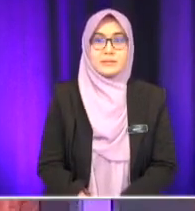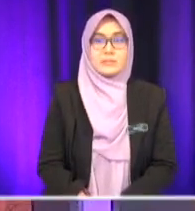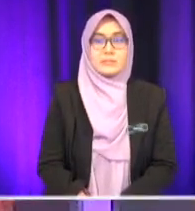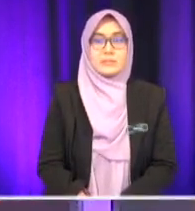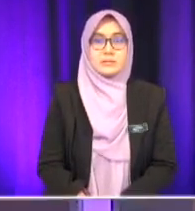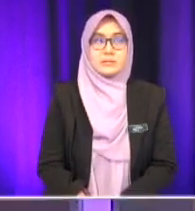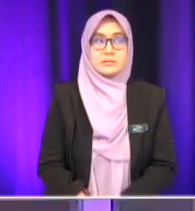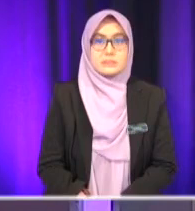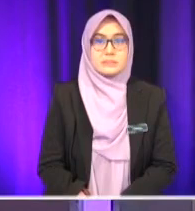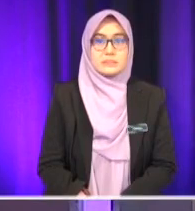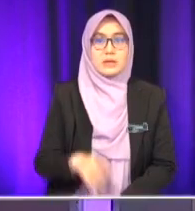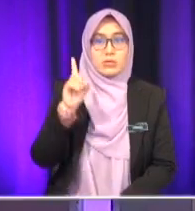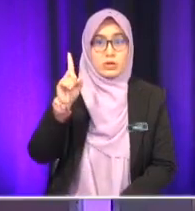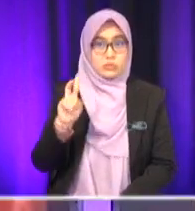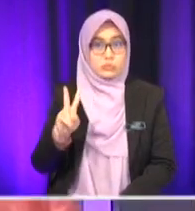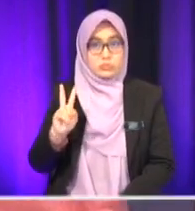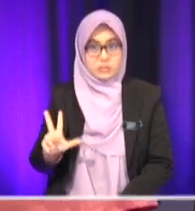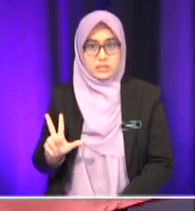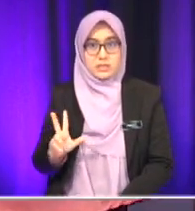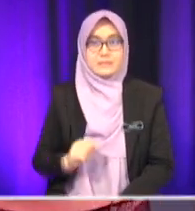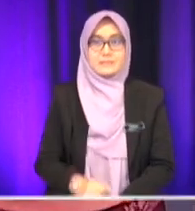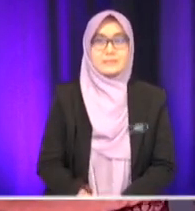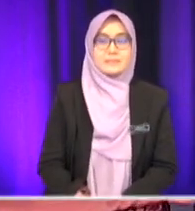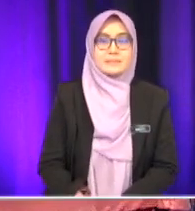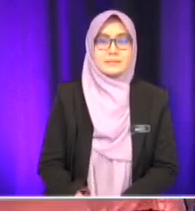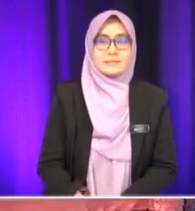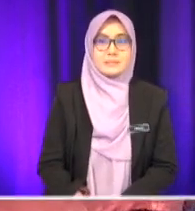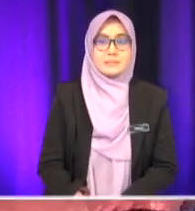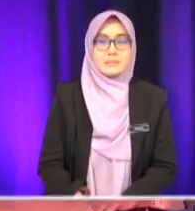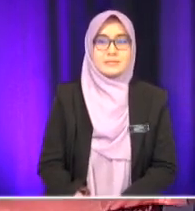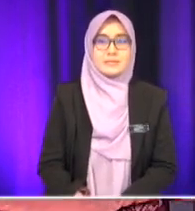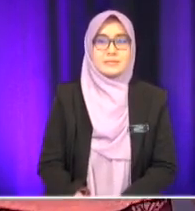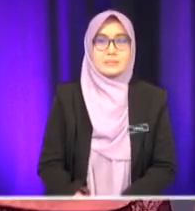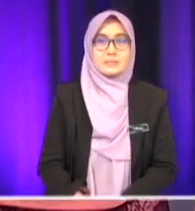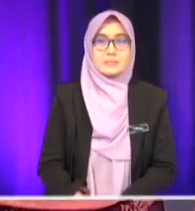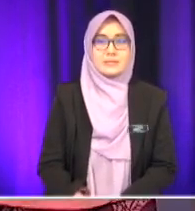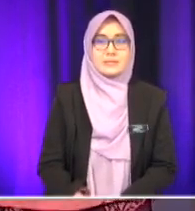one, 1, 2, 3. Okay, so